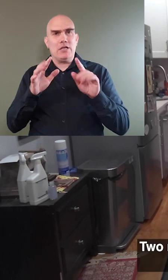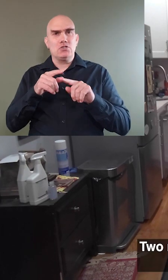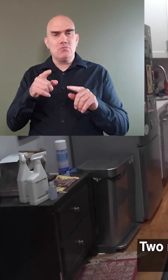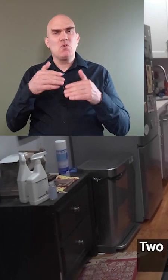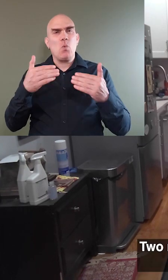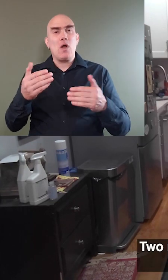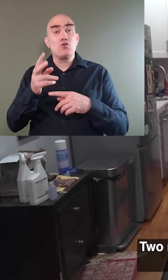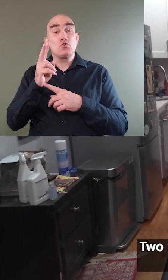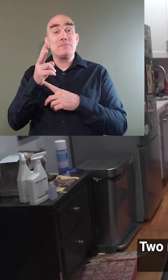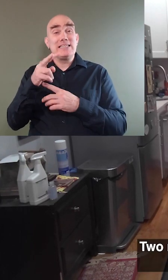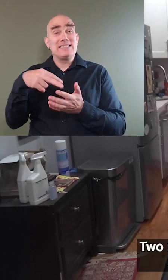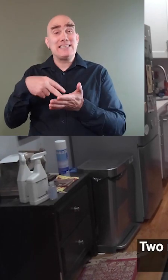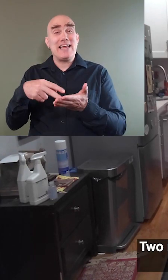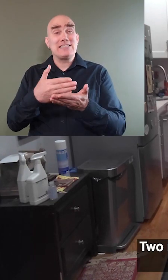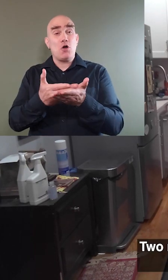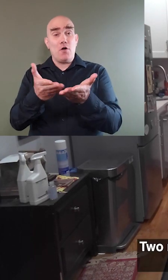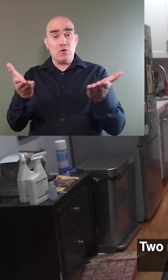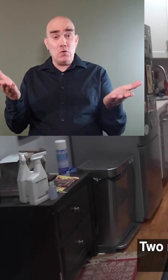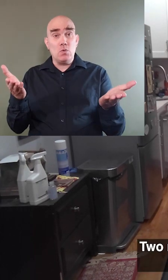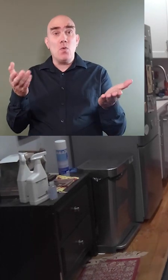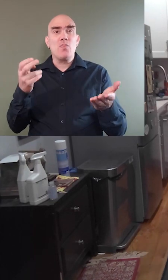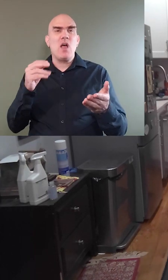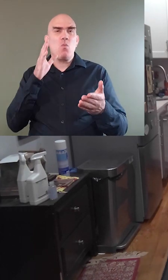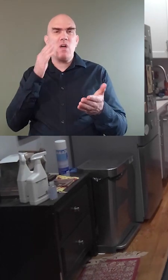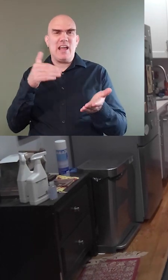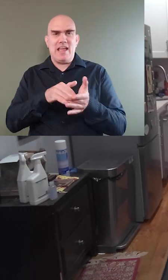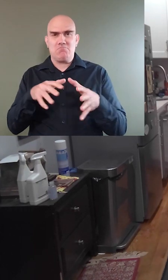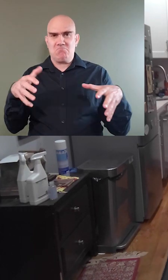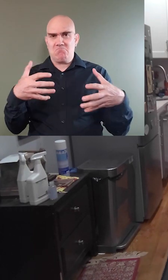minutes to dance, everybody, and then we'll regroup.